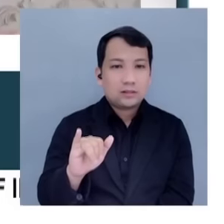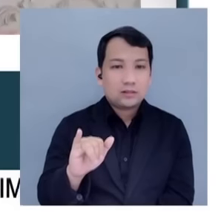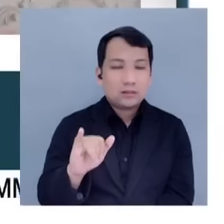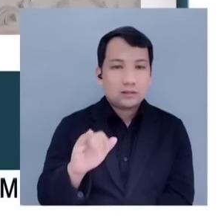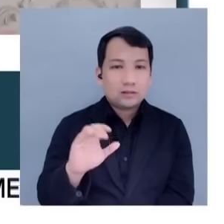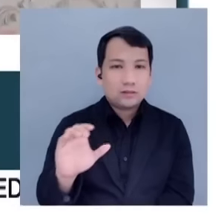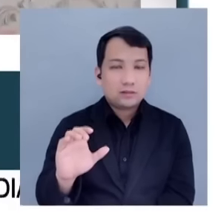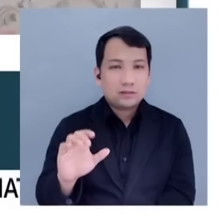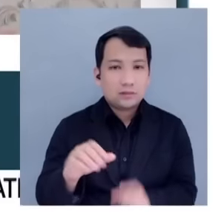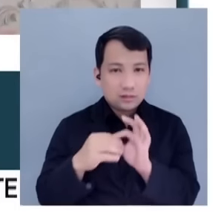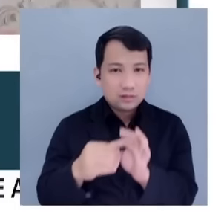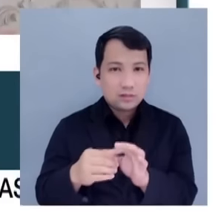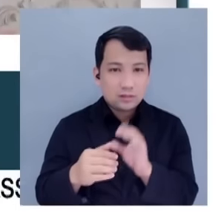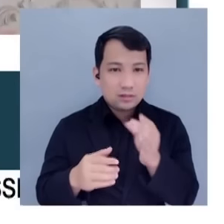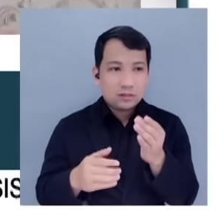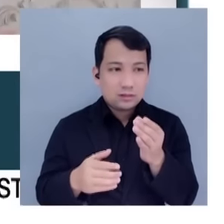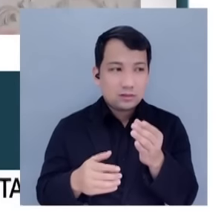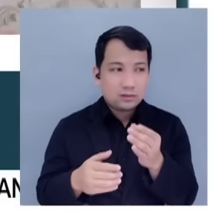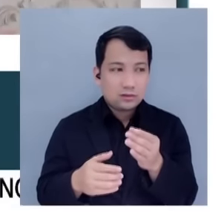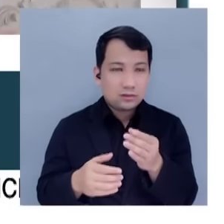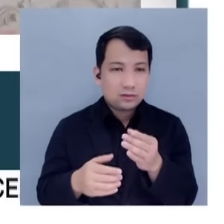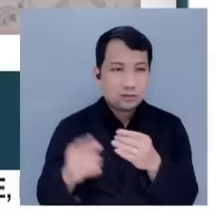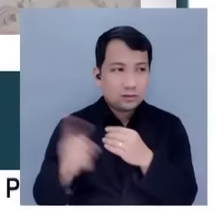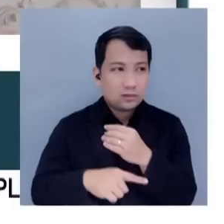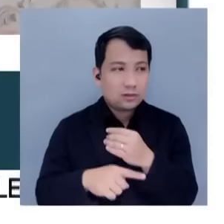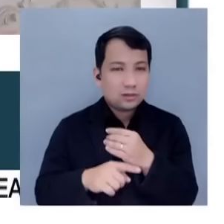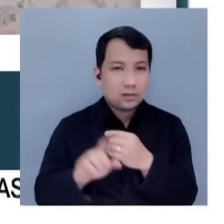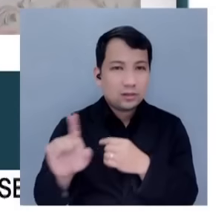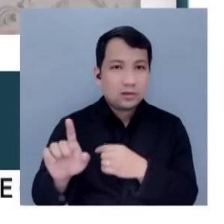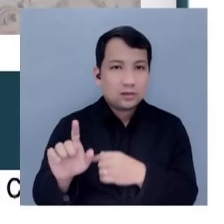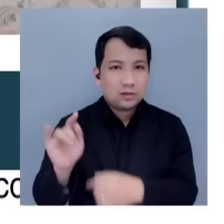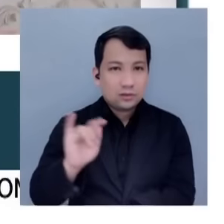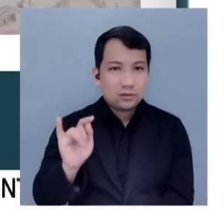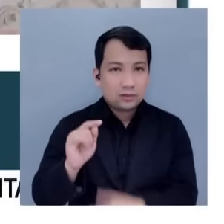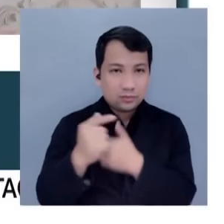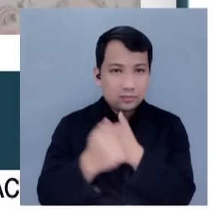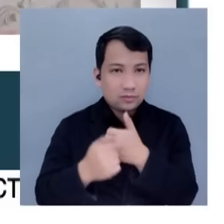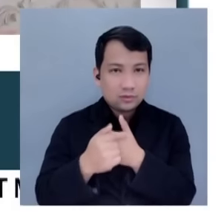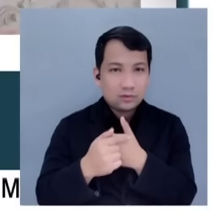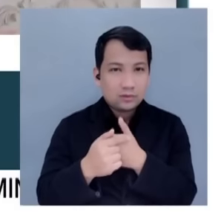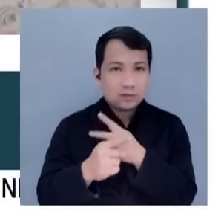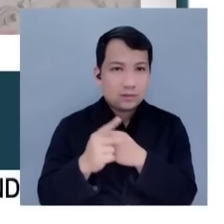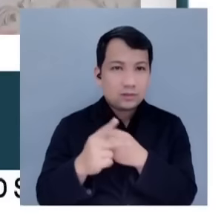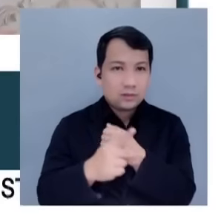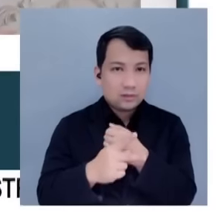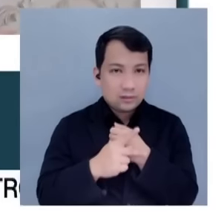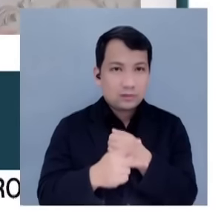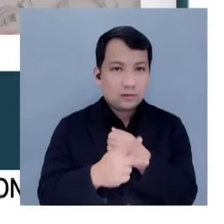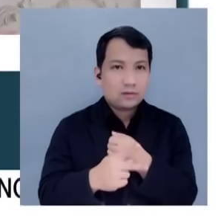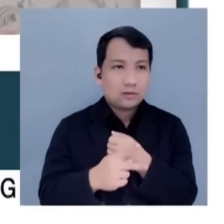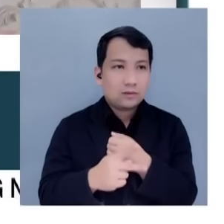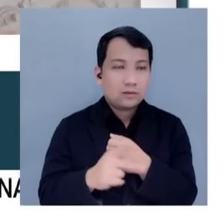to compel, you know, YouTube and Google to preserve these materials.